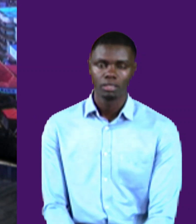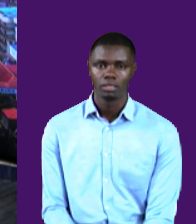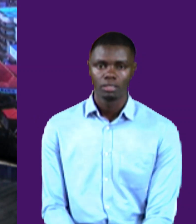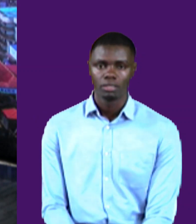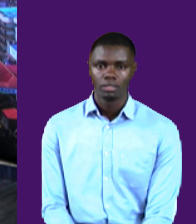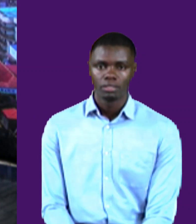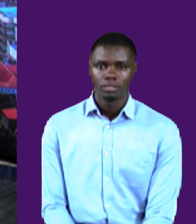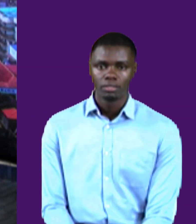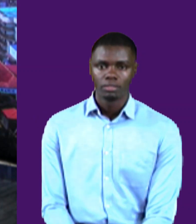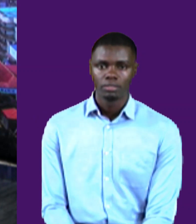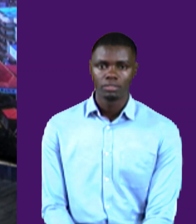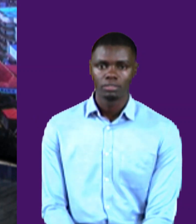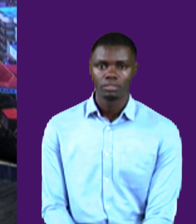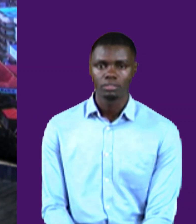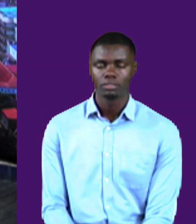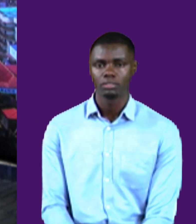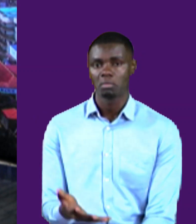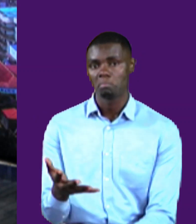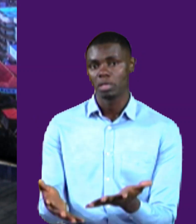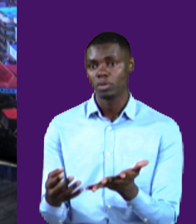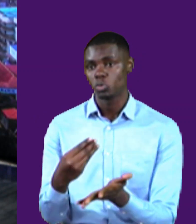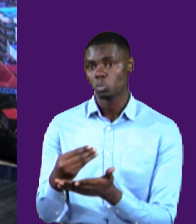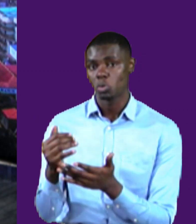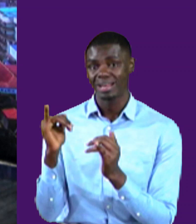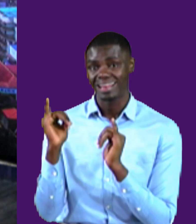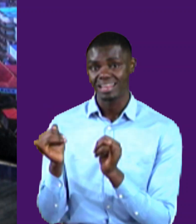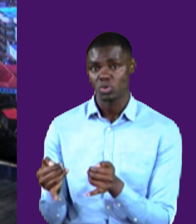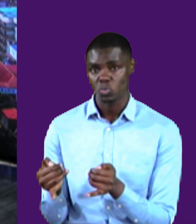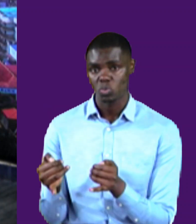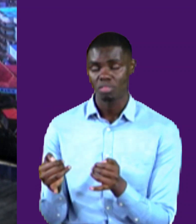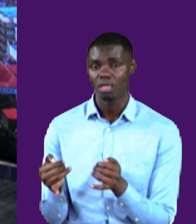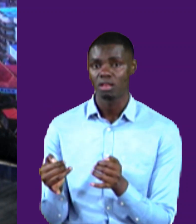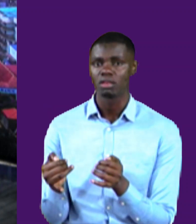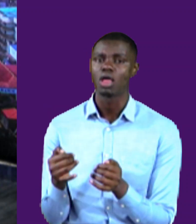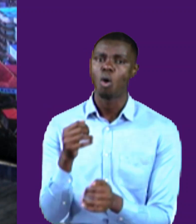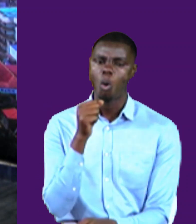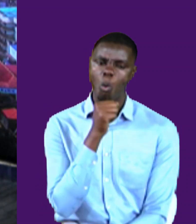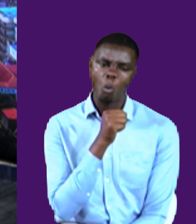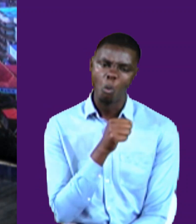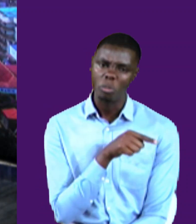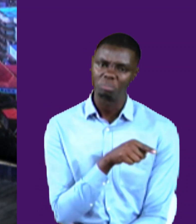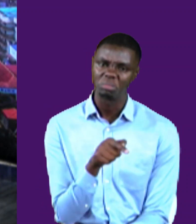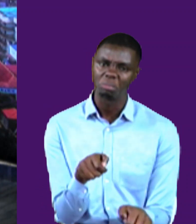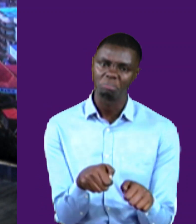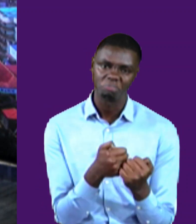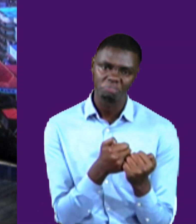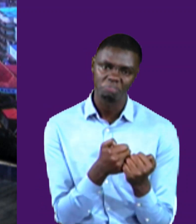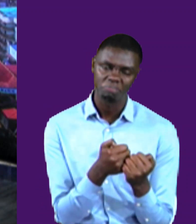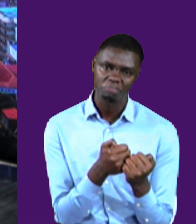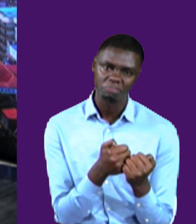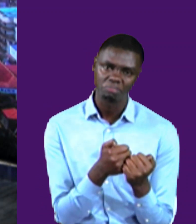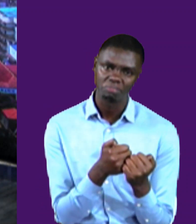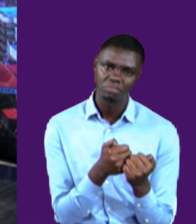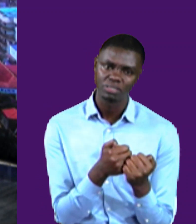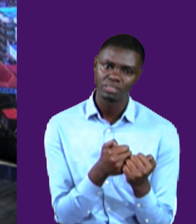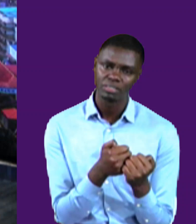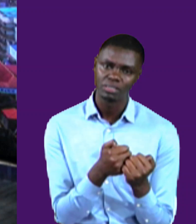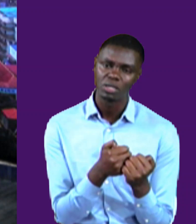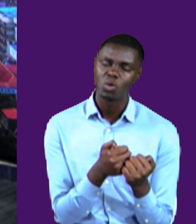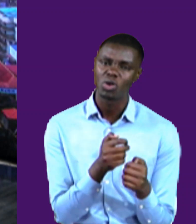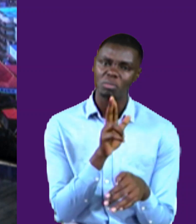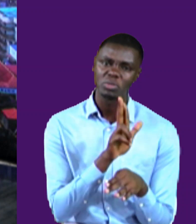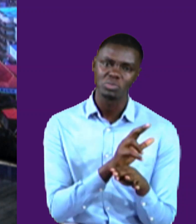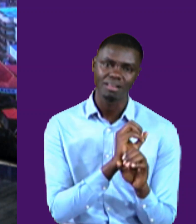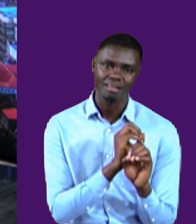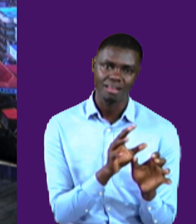maybe you got a new one, and then this one could be spoiled, or maybe you are not